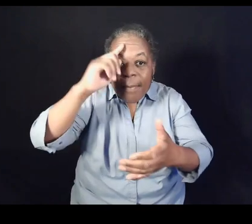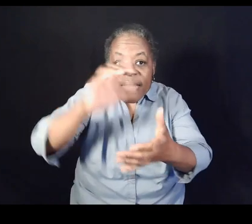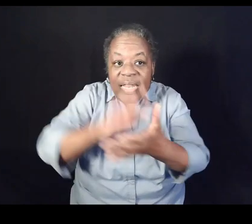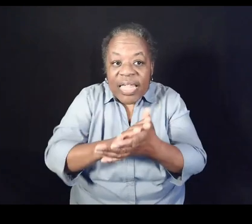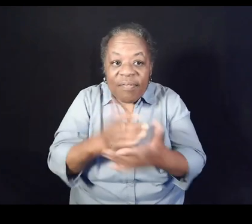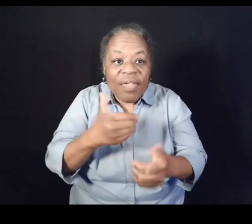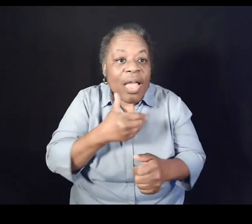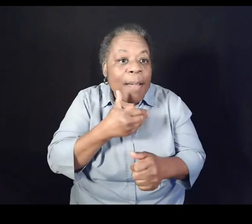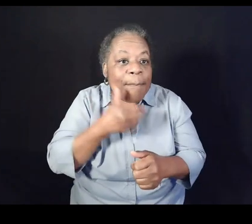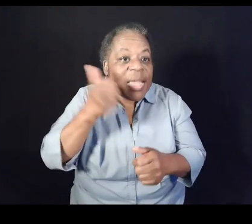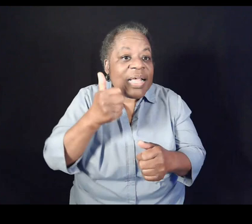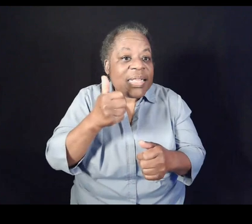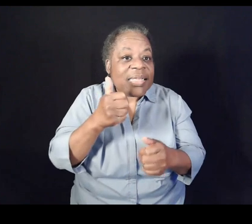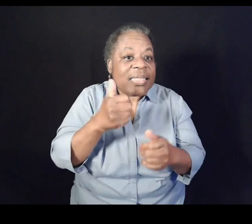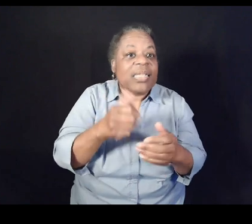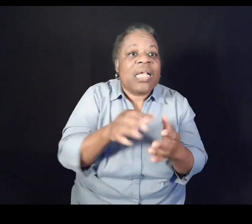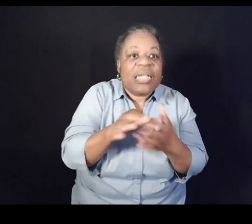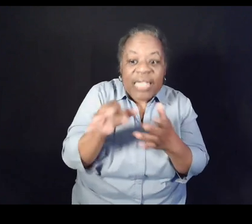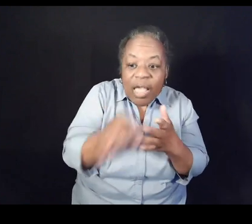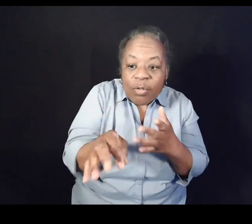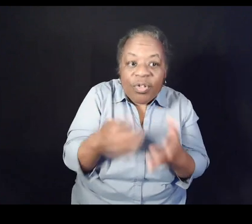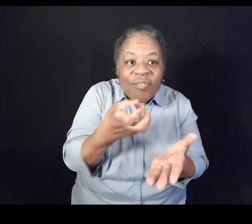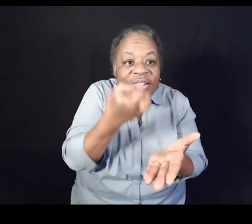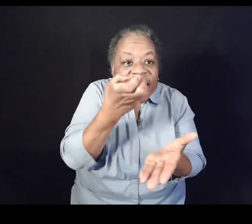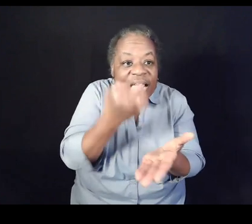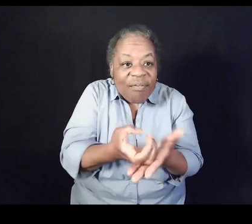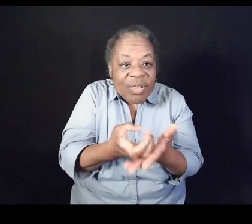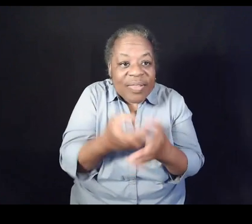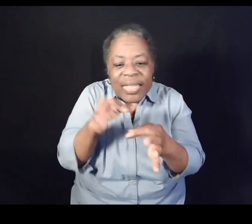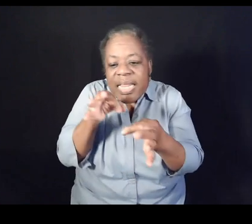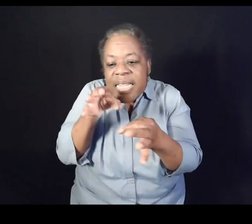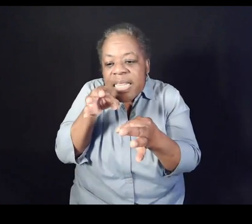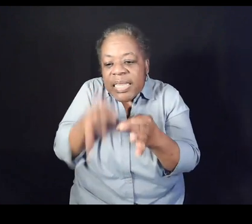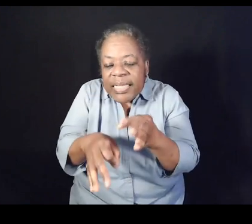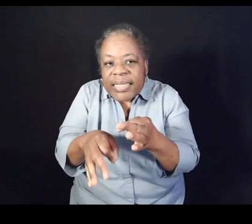the evidence with the least amount of difficulty.